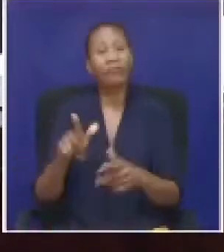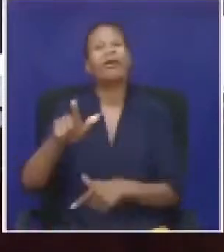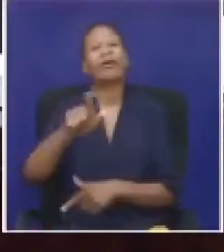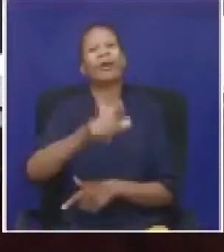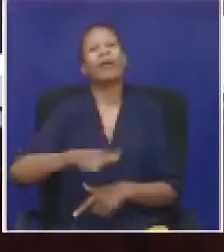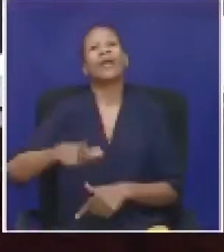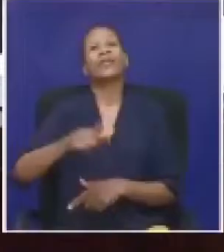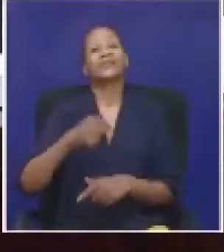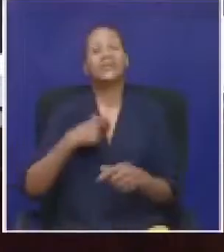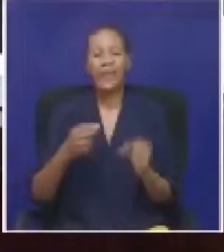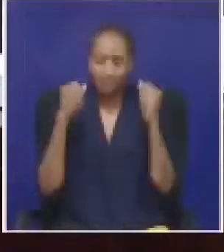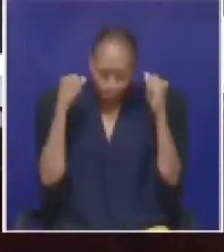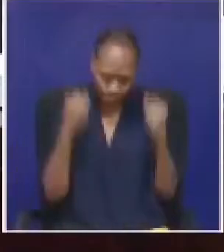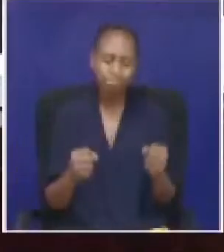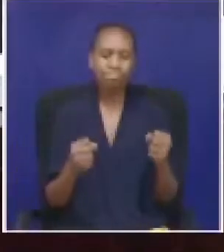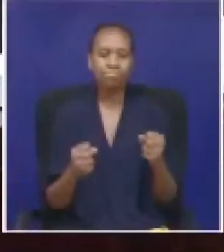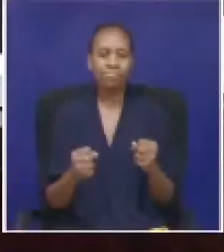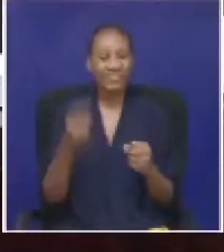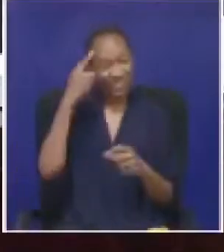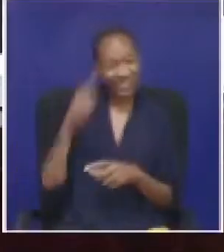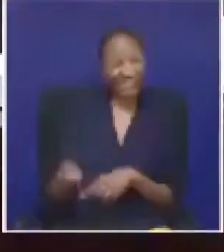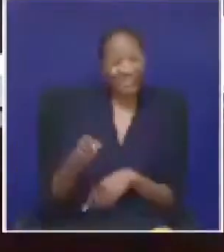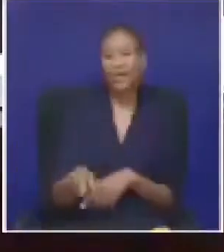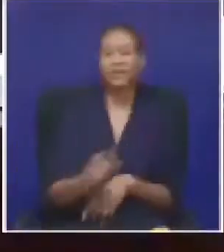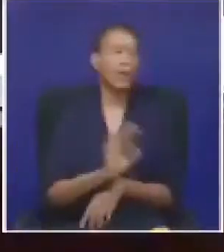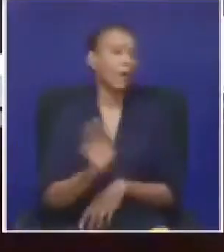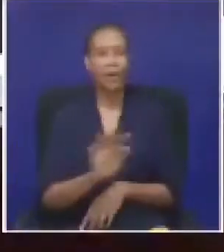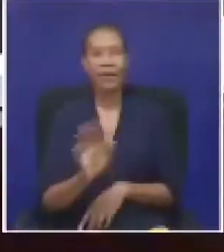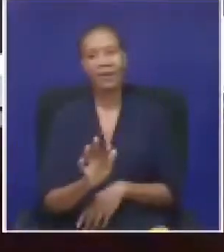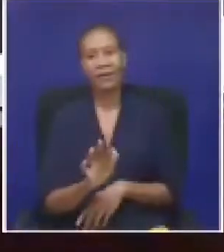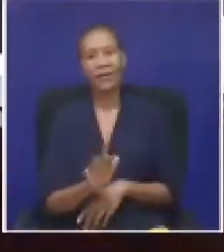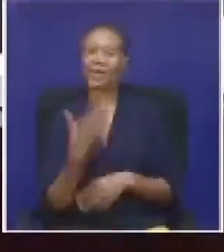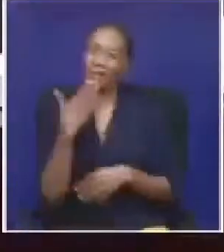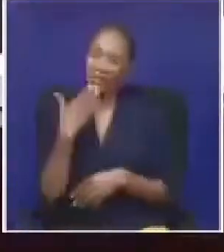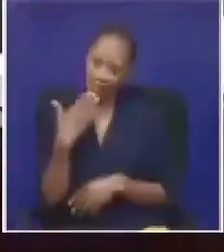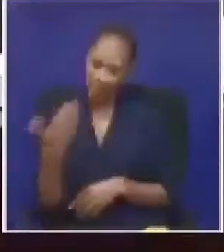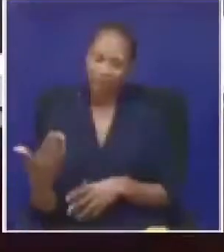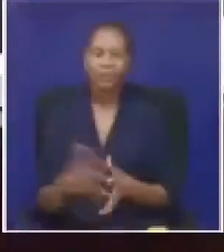we are committed to. We will not deviate from that. Thank you very much,